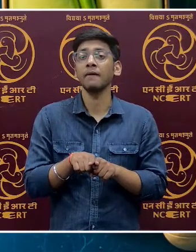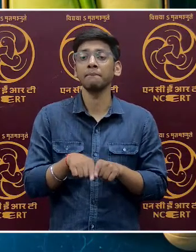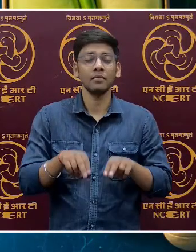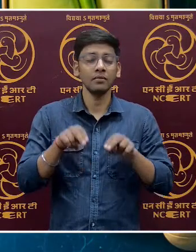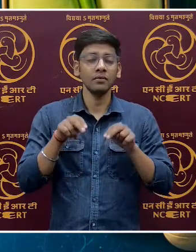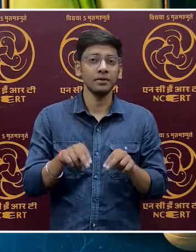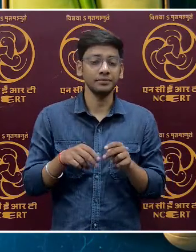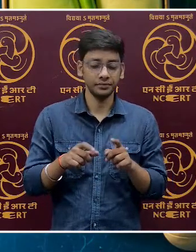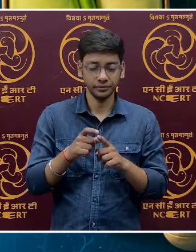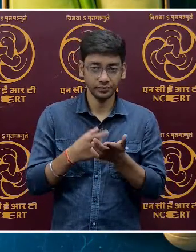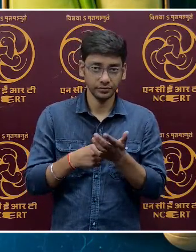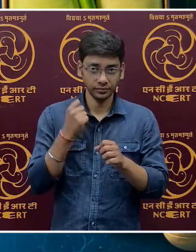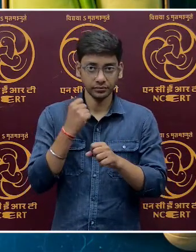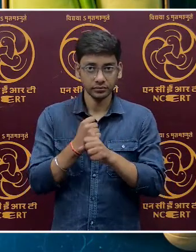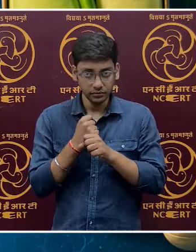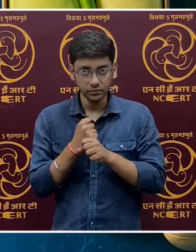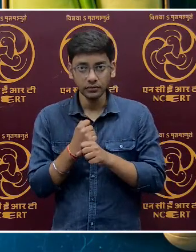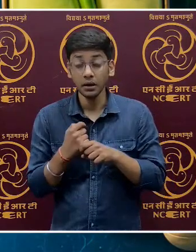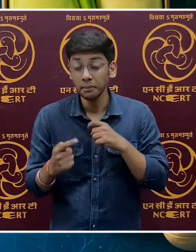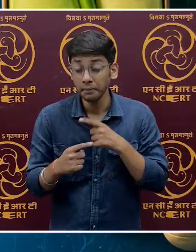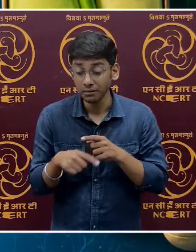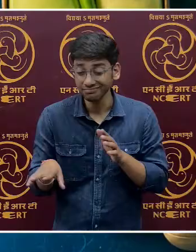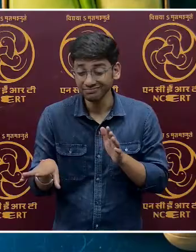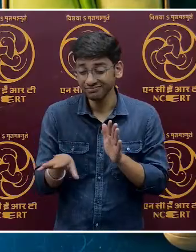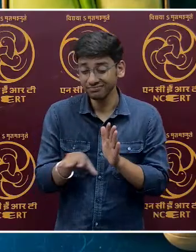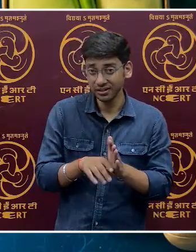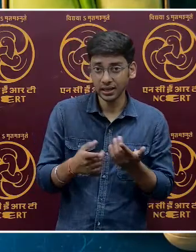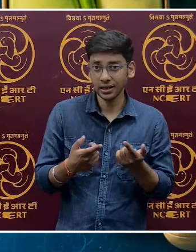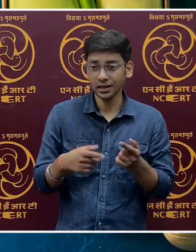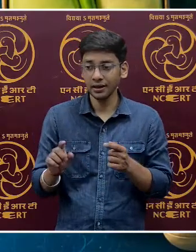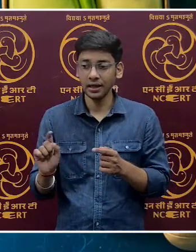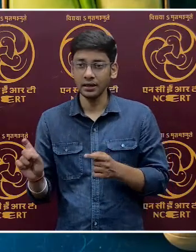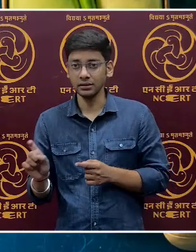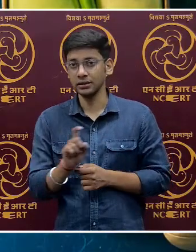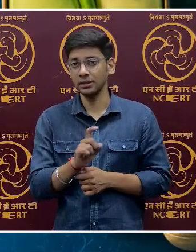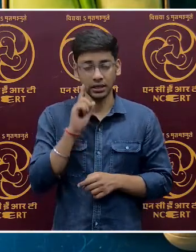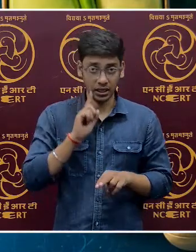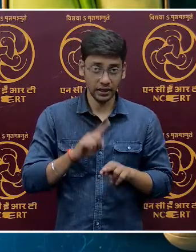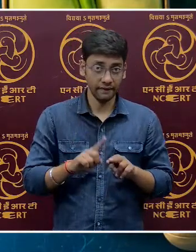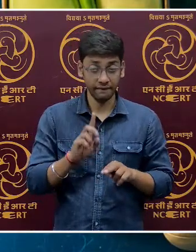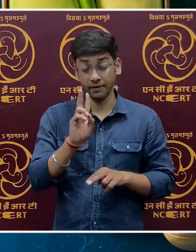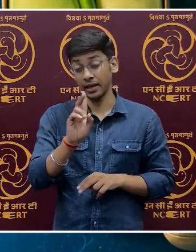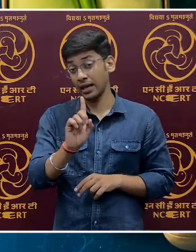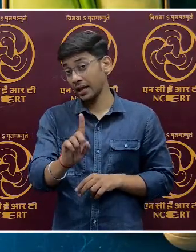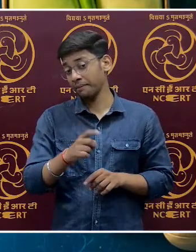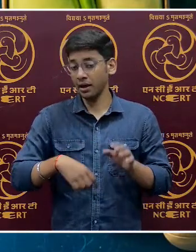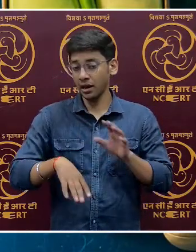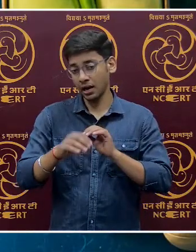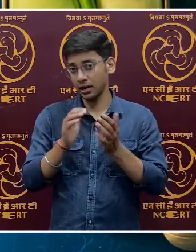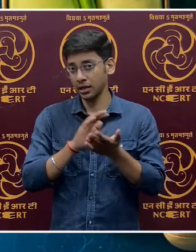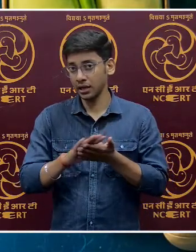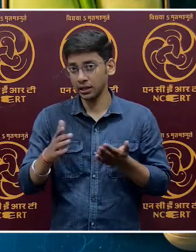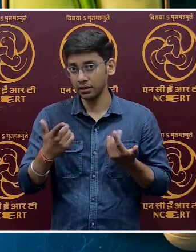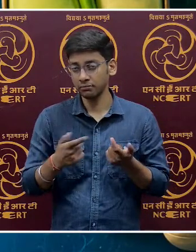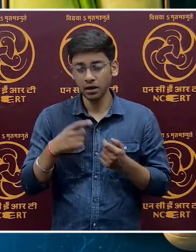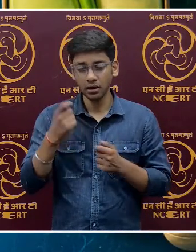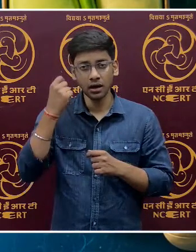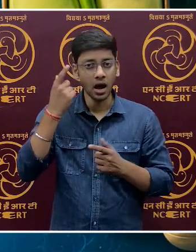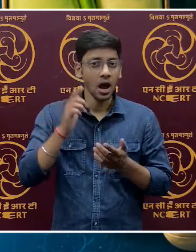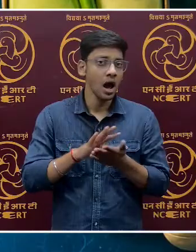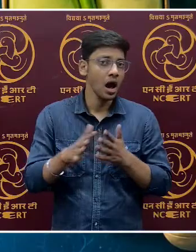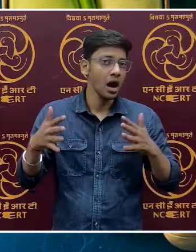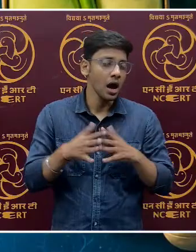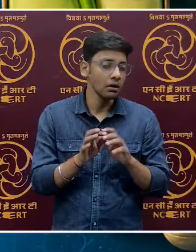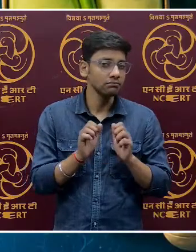to drag it and we need to keep it once the learning is over. I am doing it just to make you understand how you can do it,